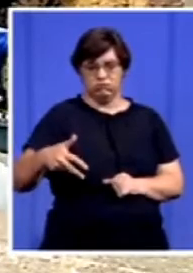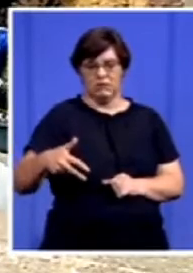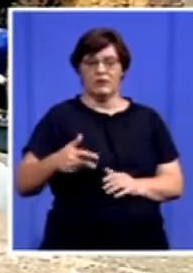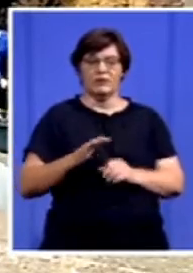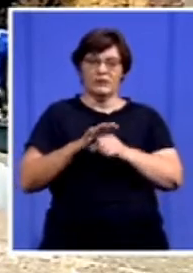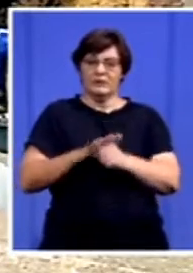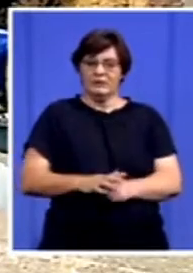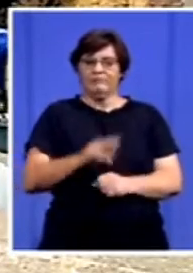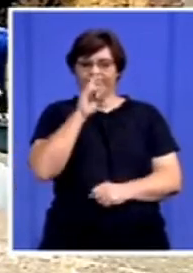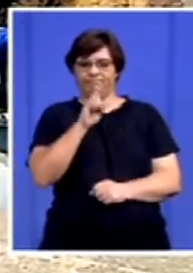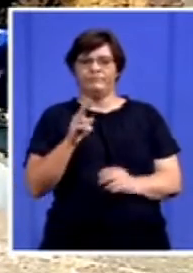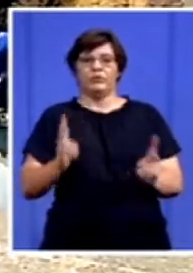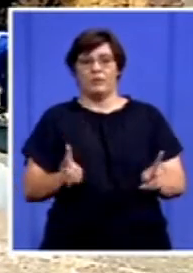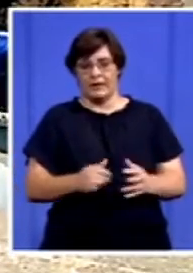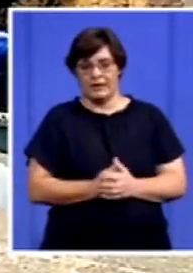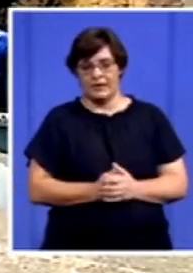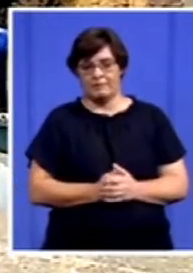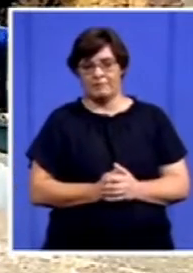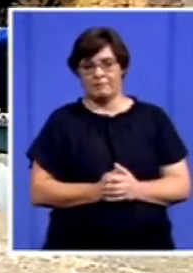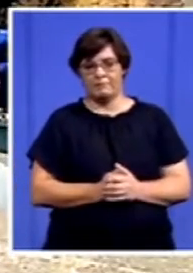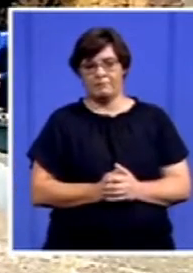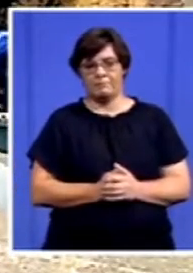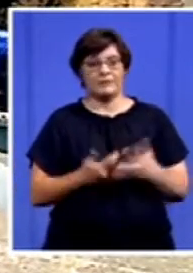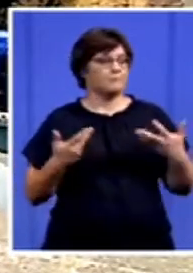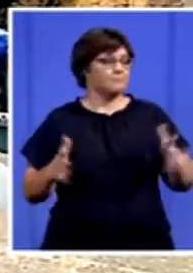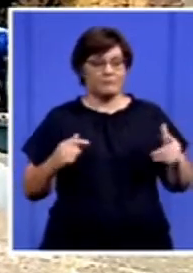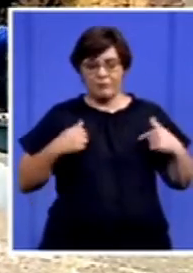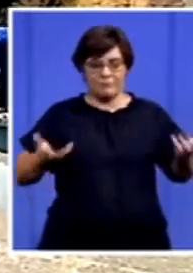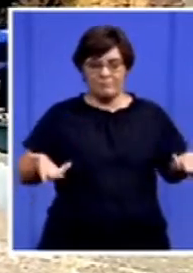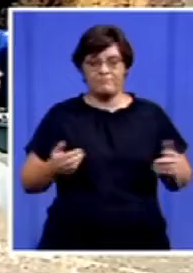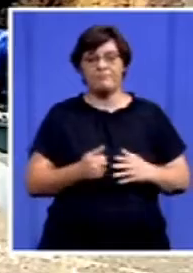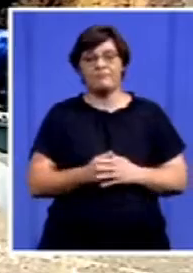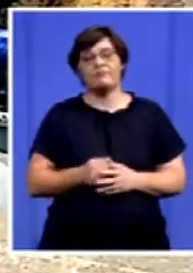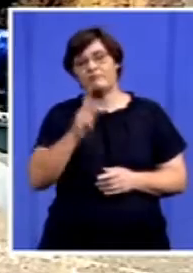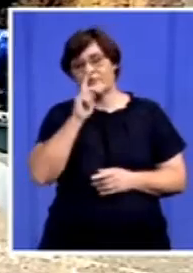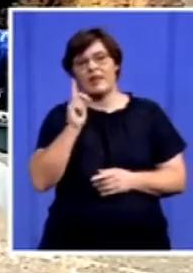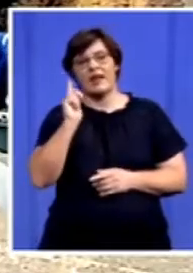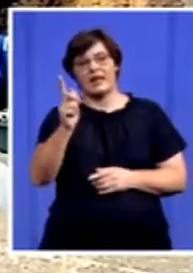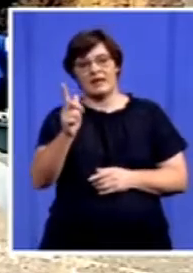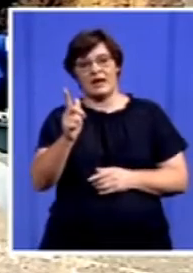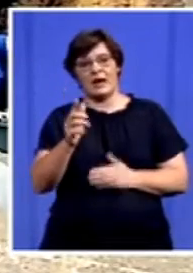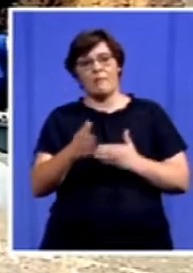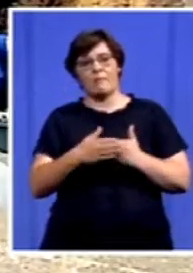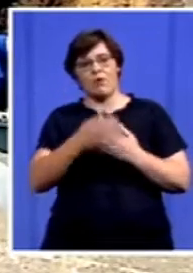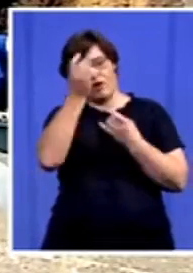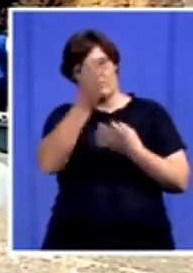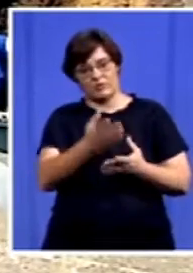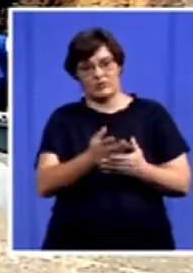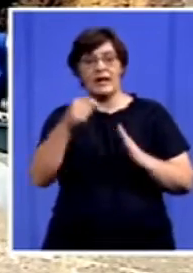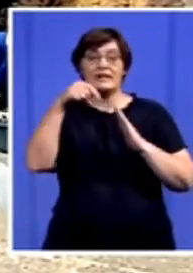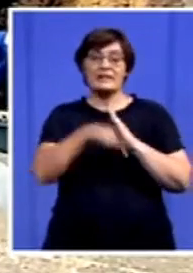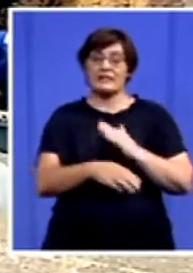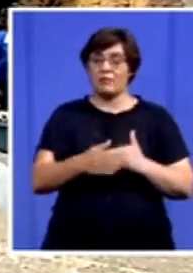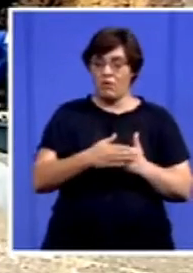So, Desiree, that's about it from here. We'll give a bit of the latest a bit later on, but more of those details, of course, at the 6 o'clock briefing